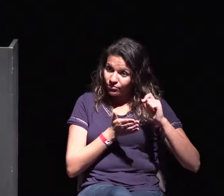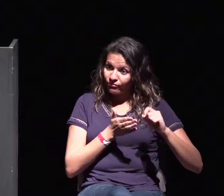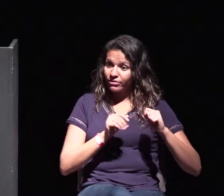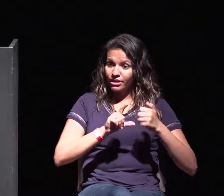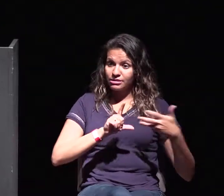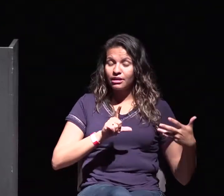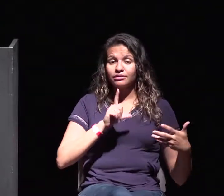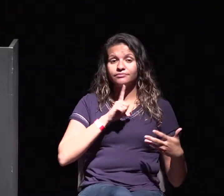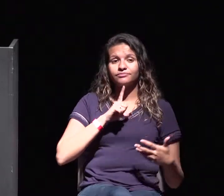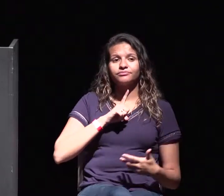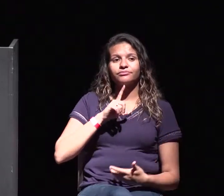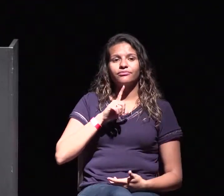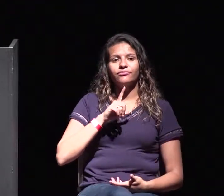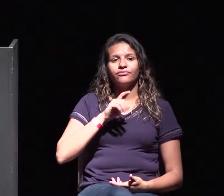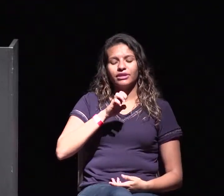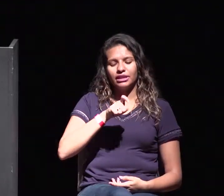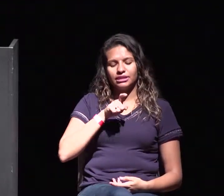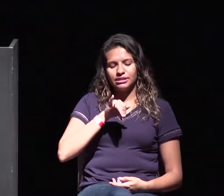Word Exhibition,